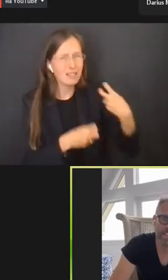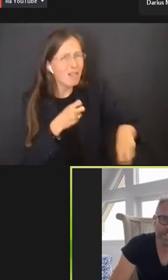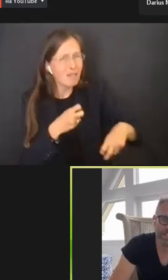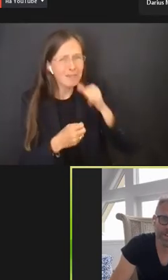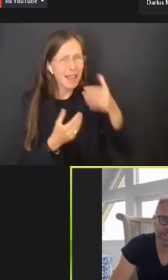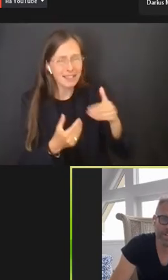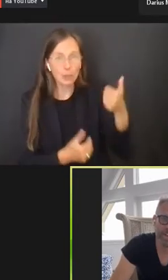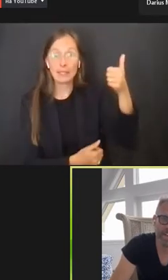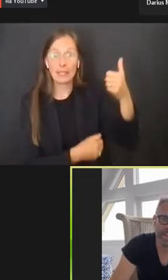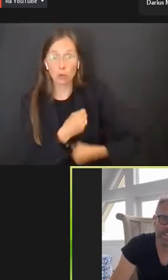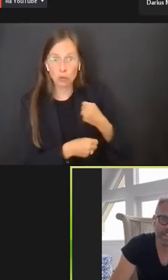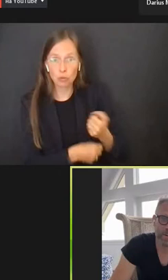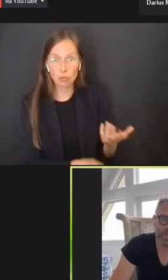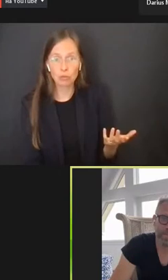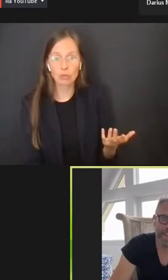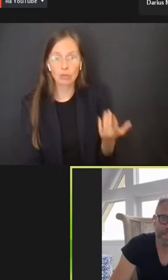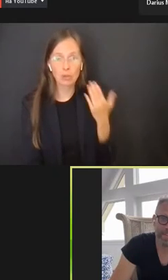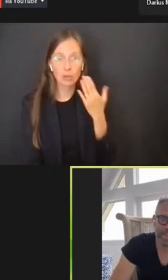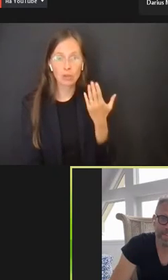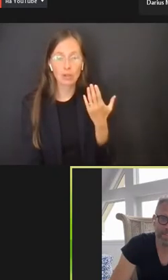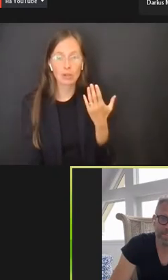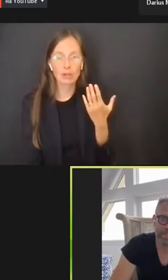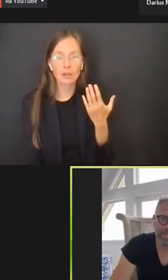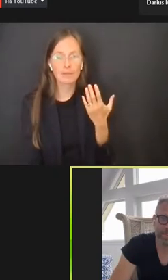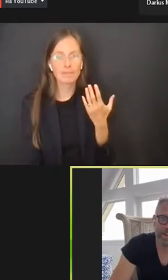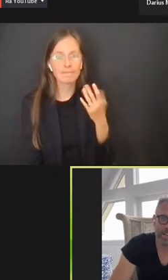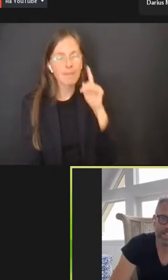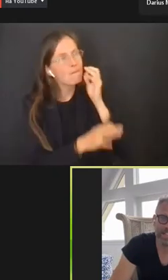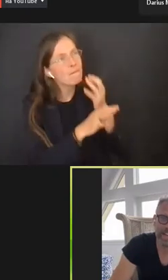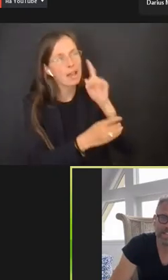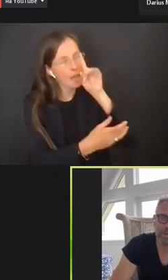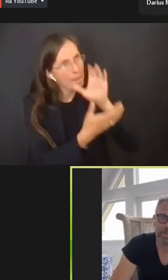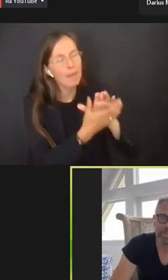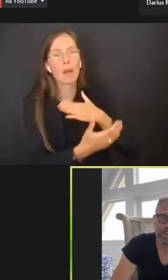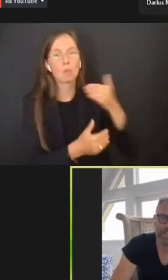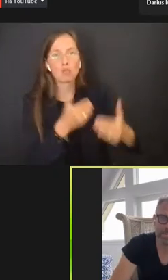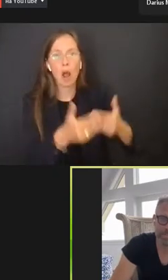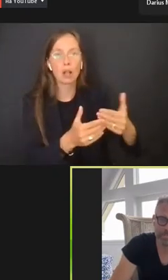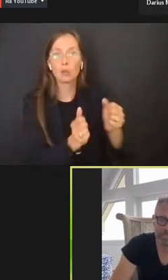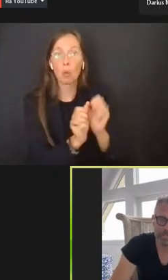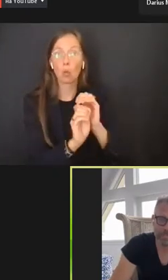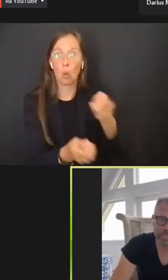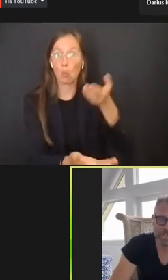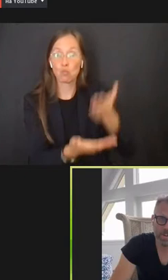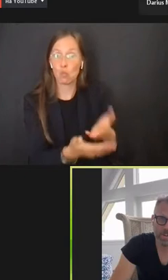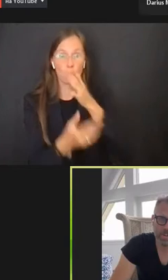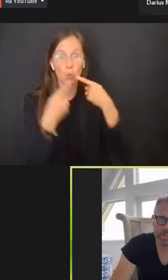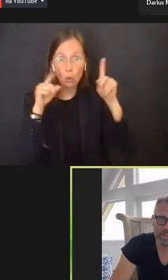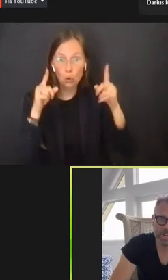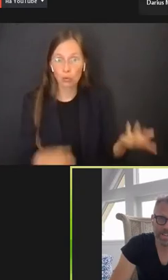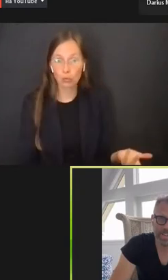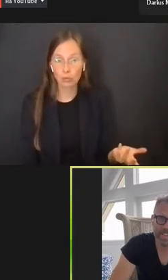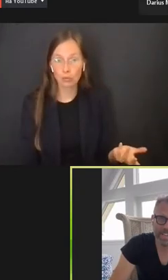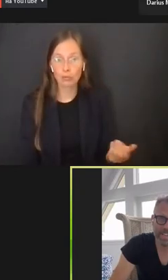10 years of, you know, faith in a process that had no proof of concept. So,